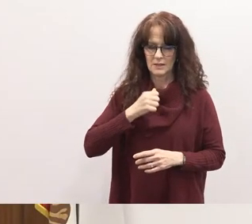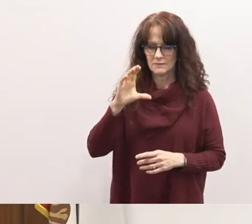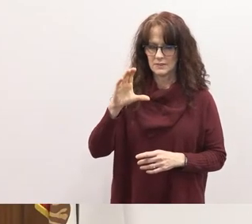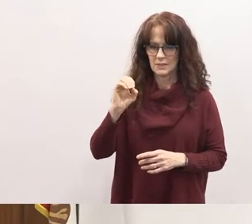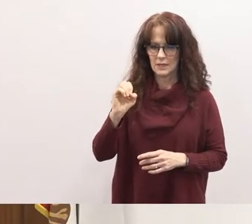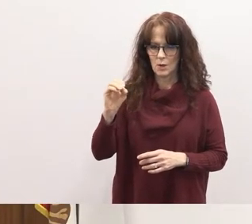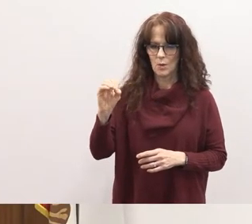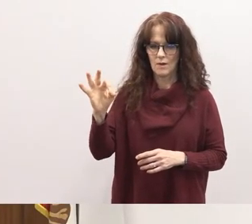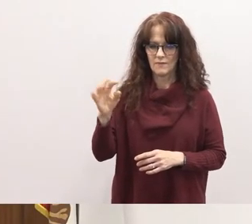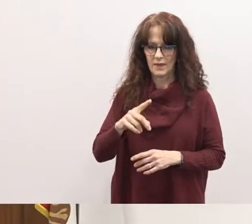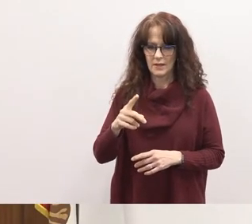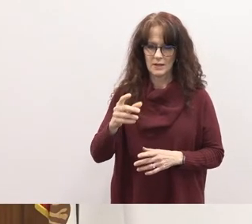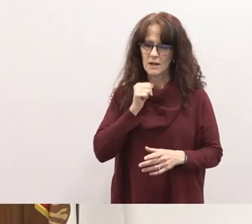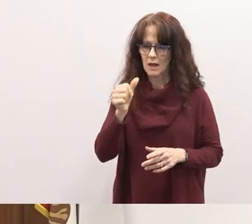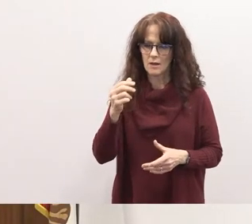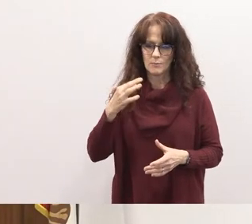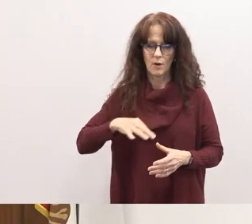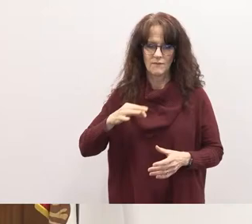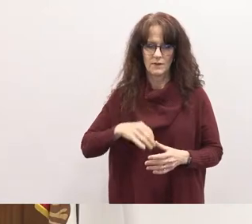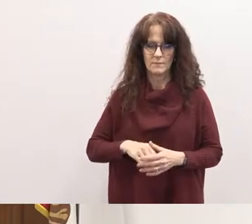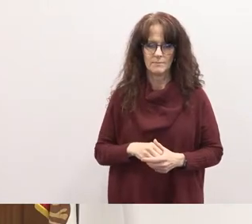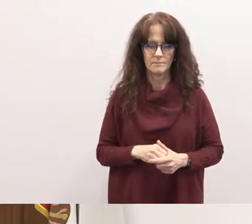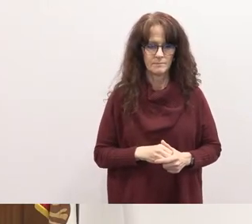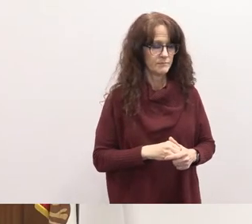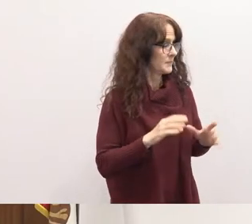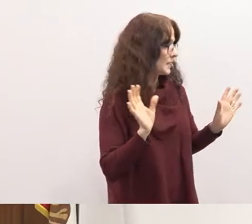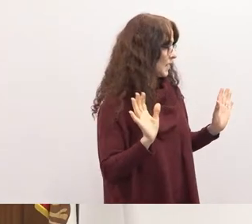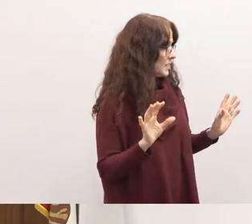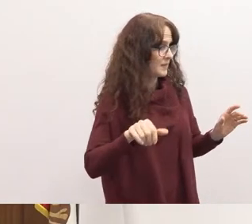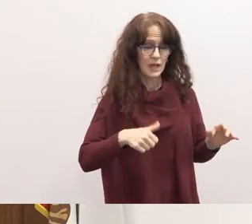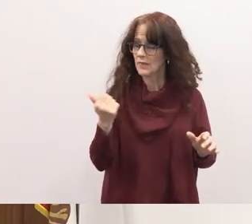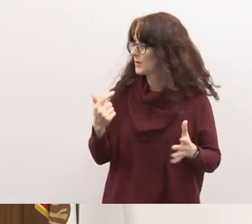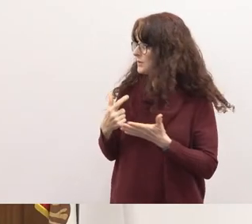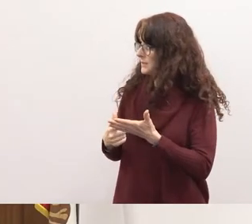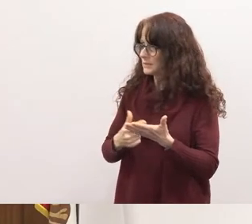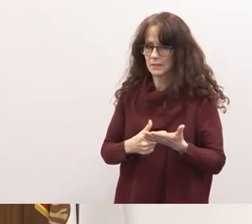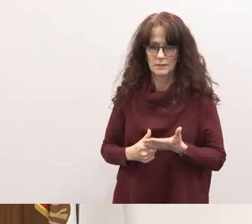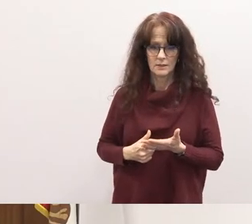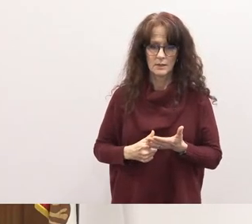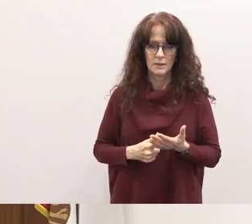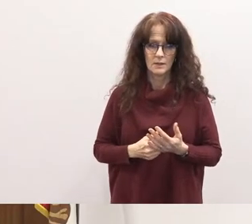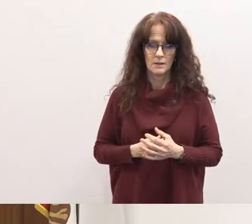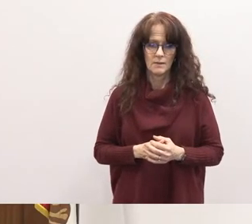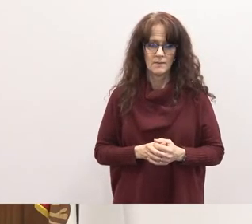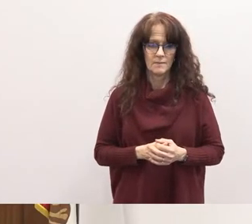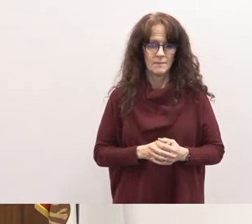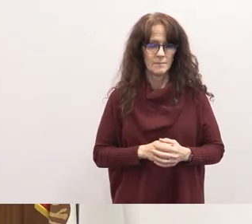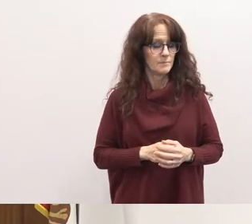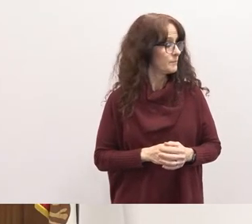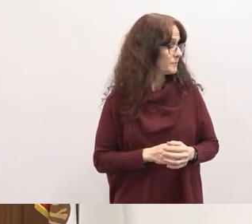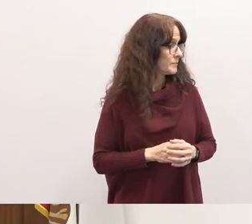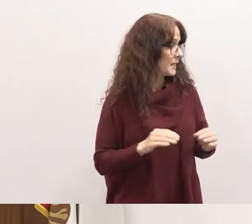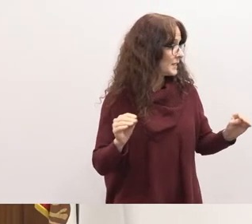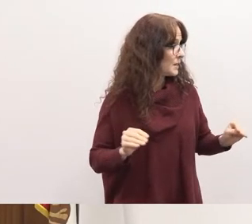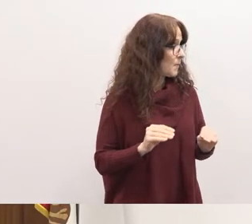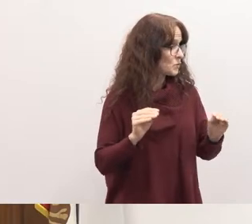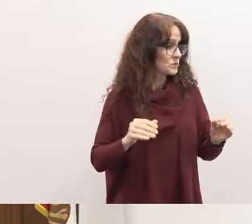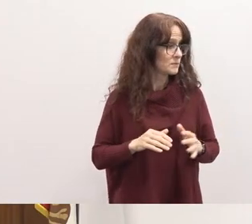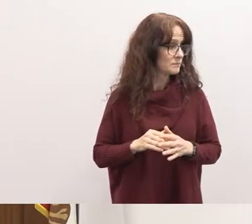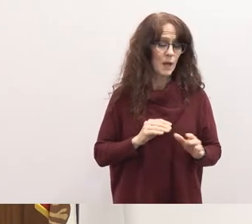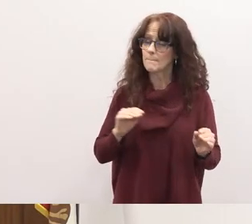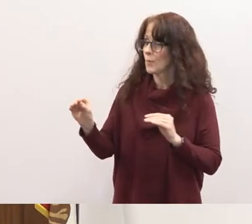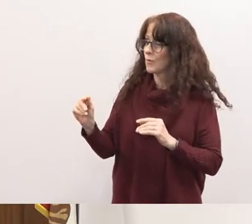Any further discussion on consent calendar B? And we need a motion. We need a motion, yes. Move